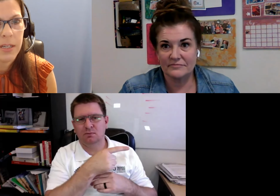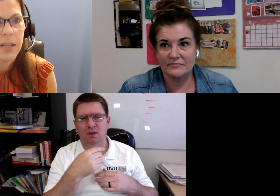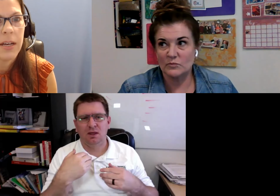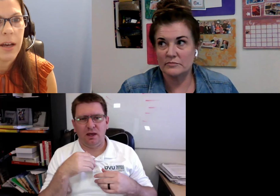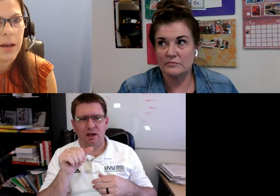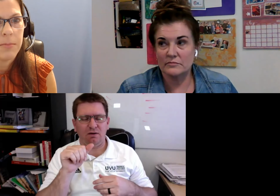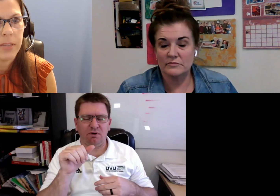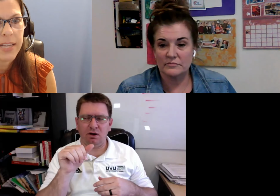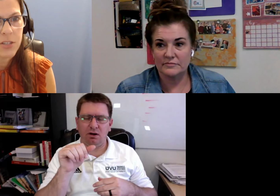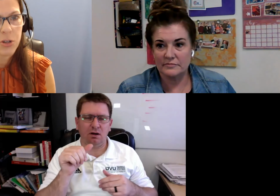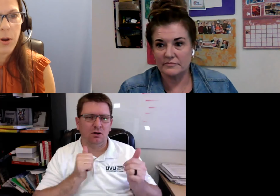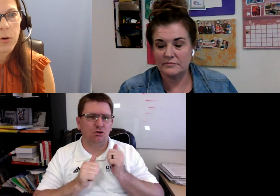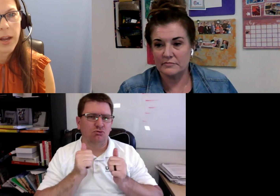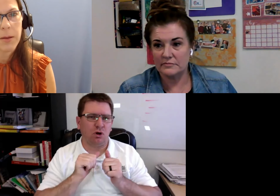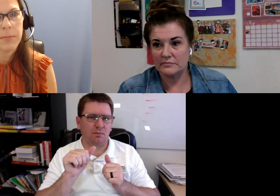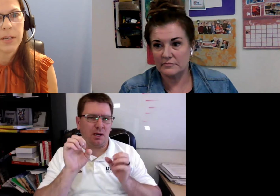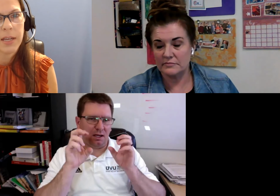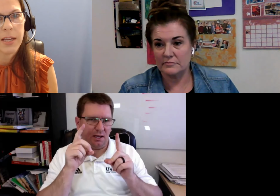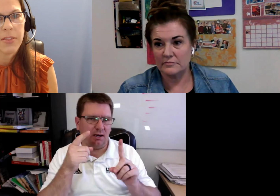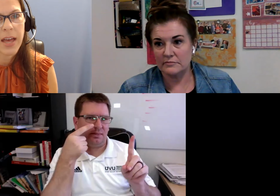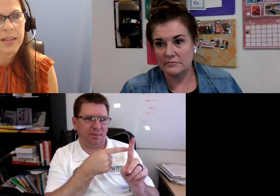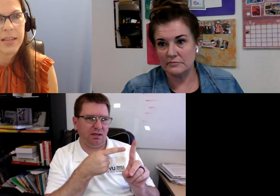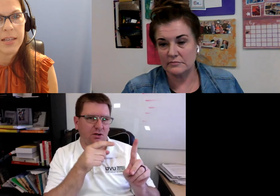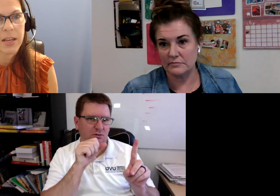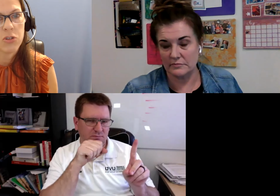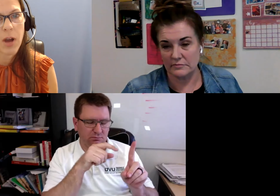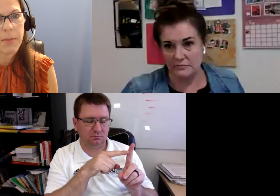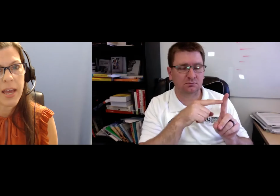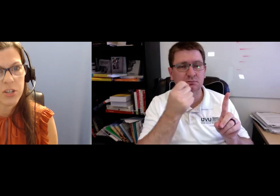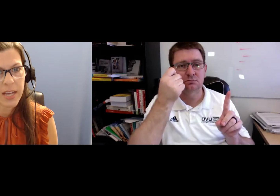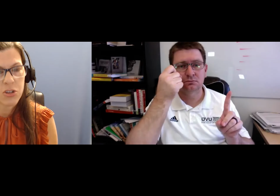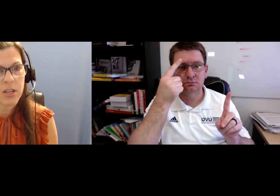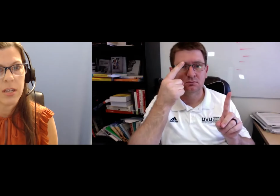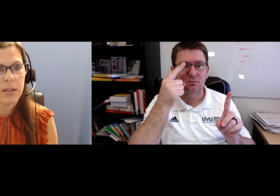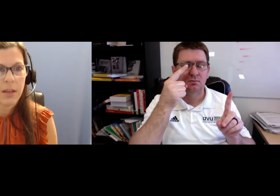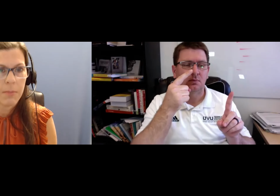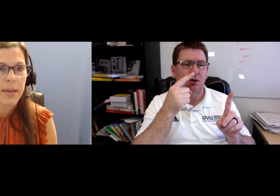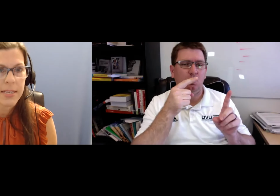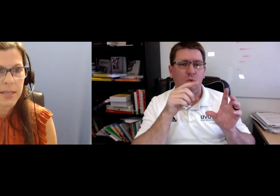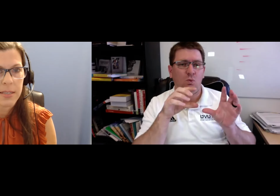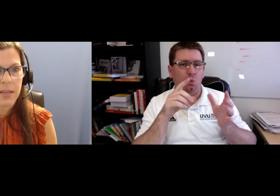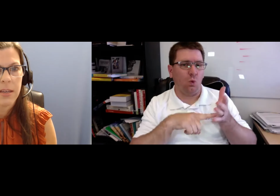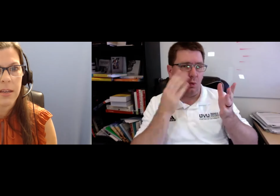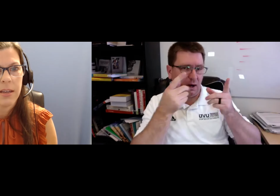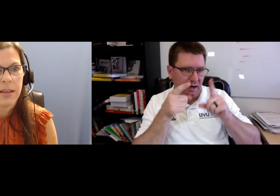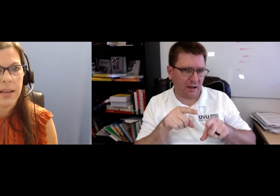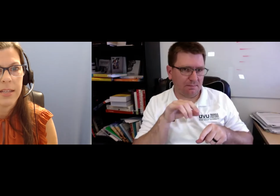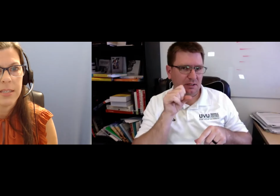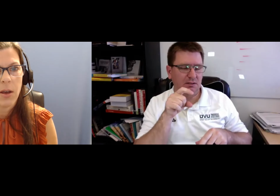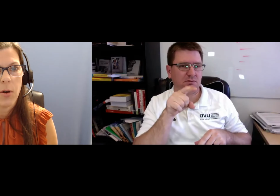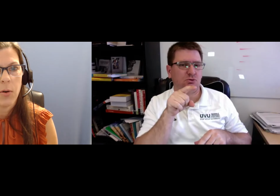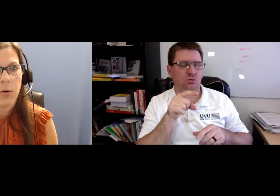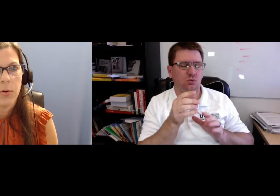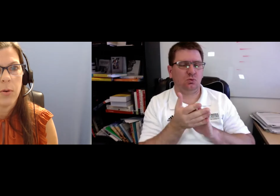program, licensure program that is a drama education basis.